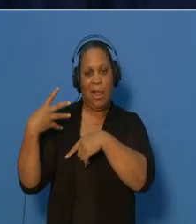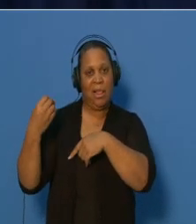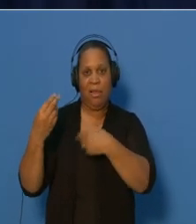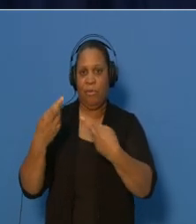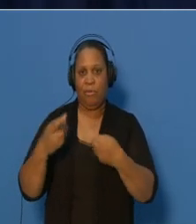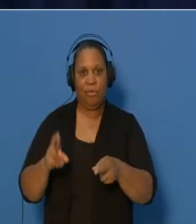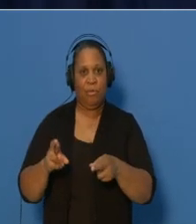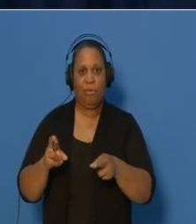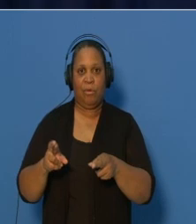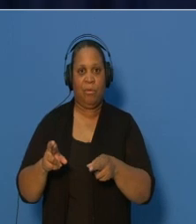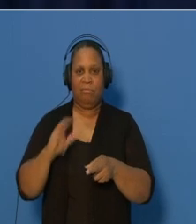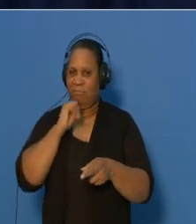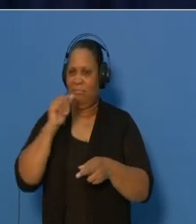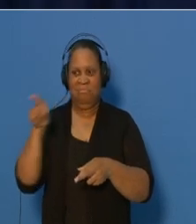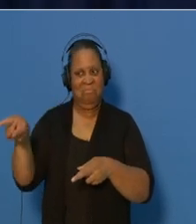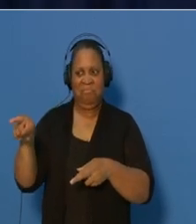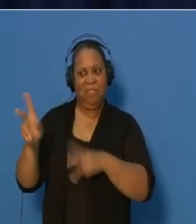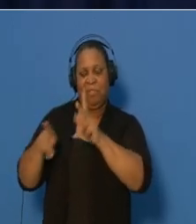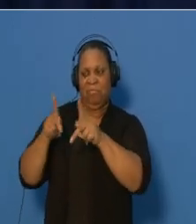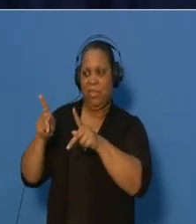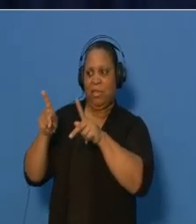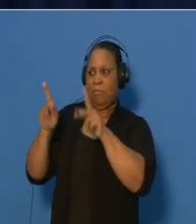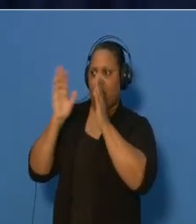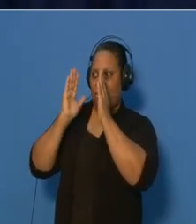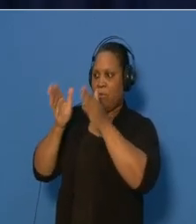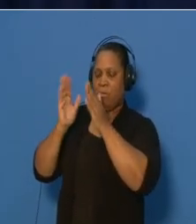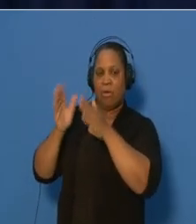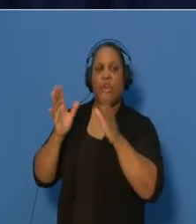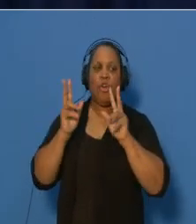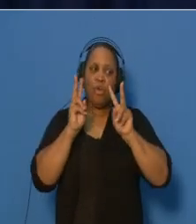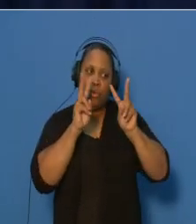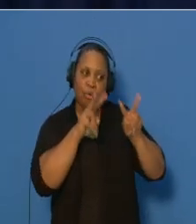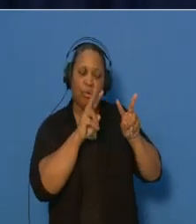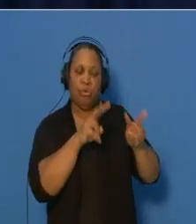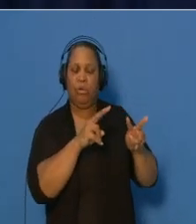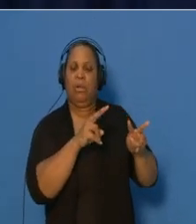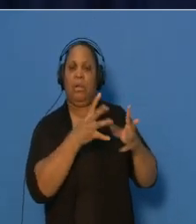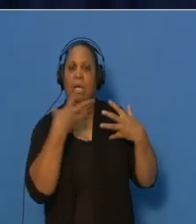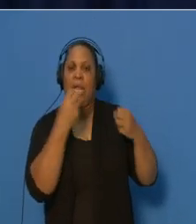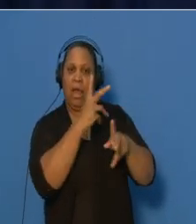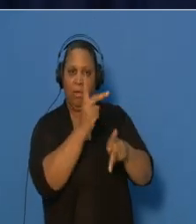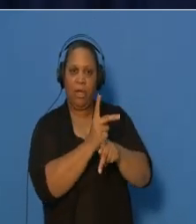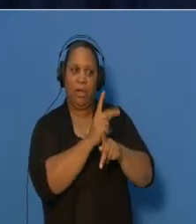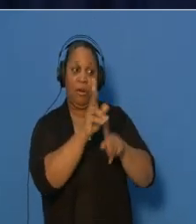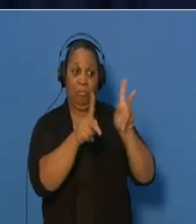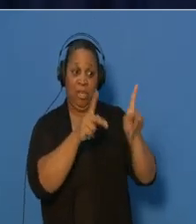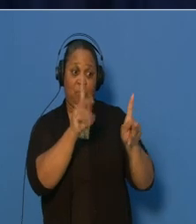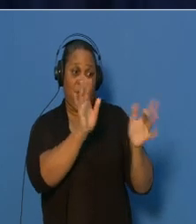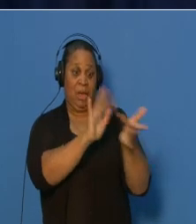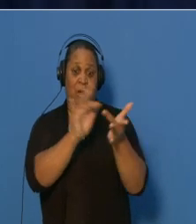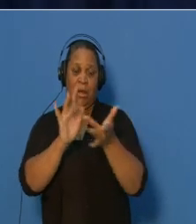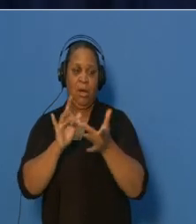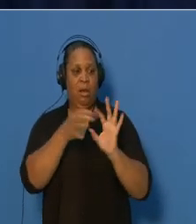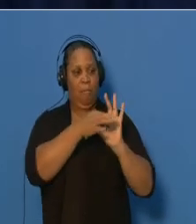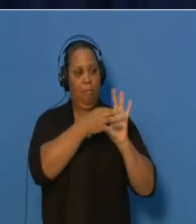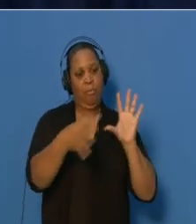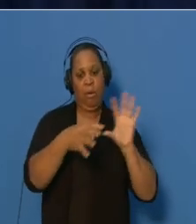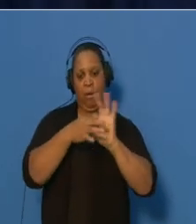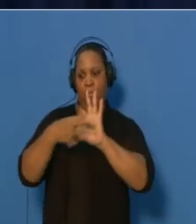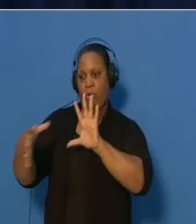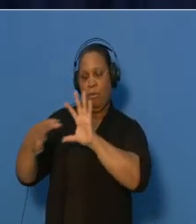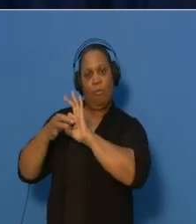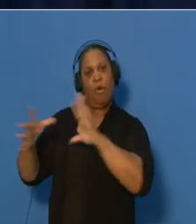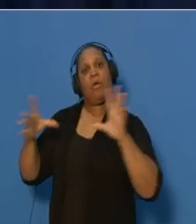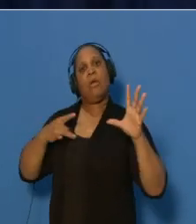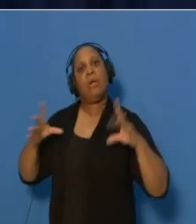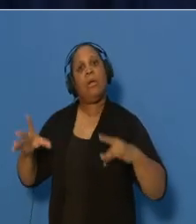aren't the persons. You want to look at healthcare workers, those persons of contacts who may have been exposed, so you can break the chains of transmission. People